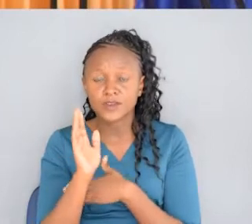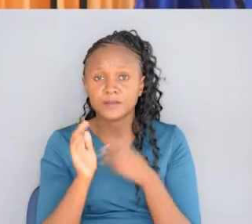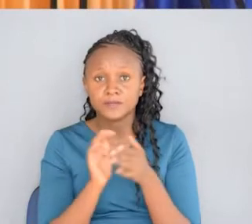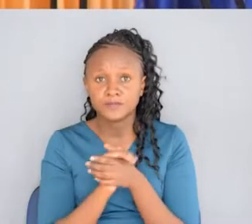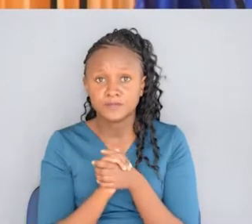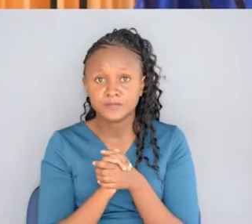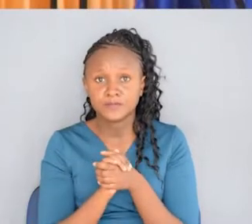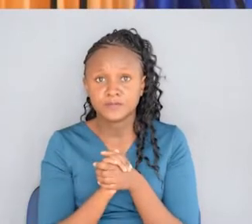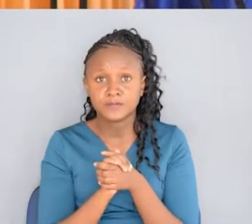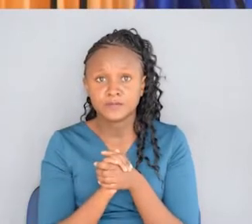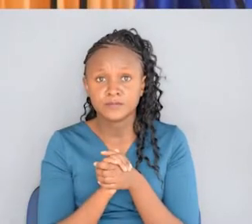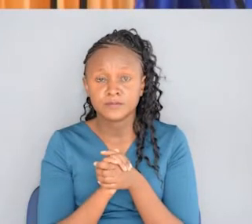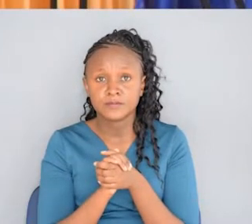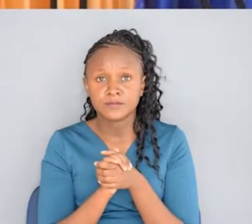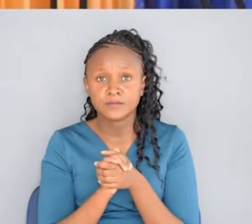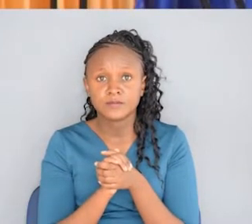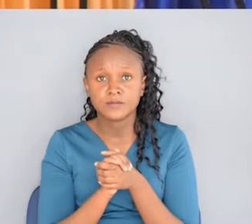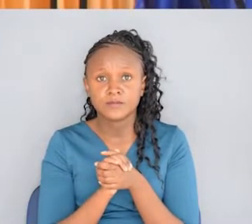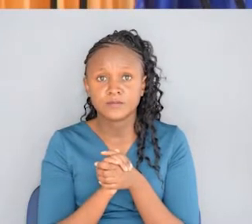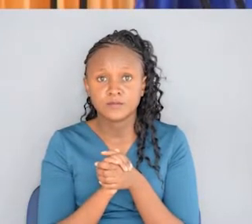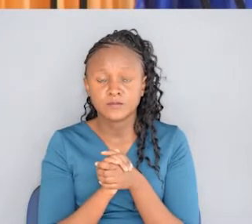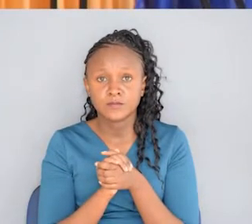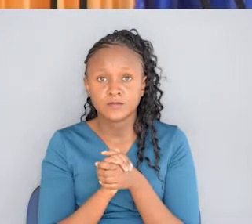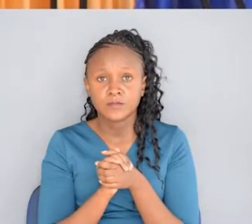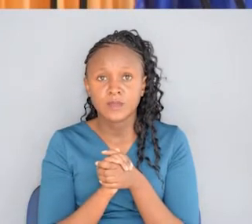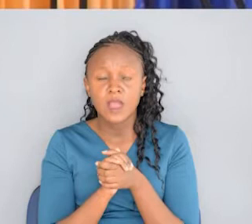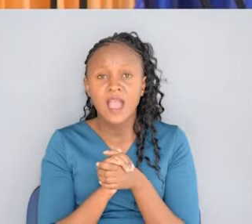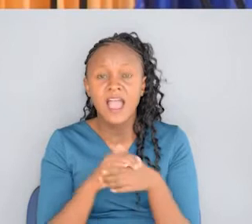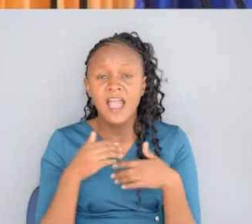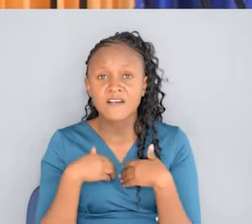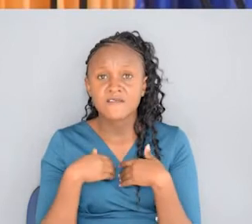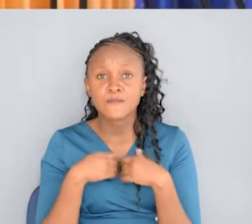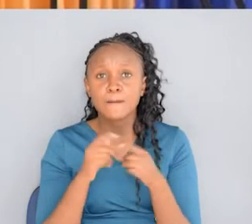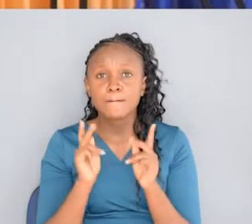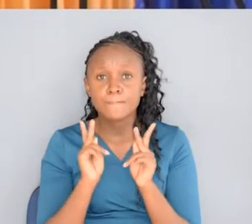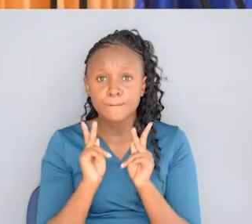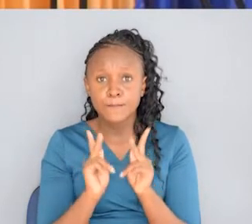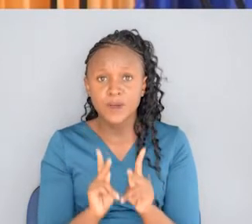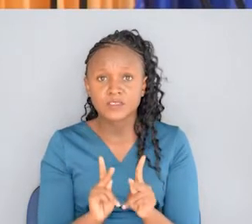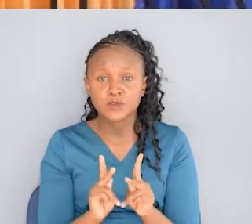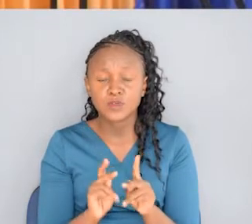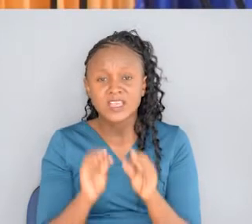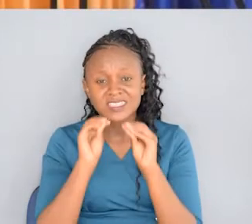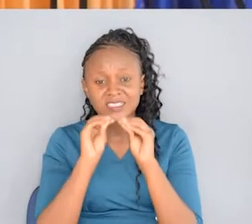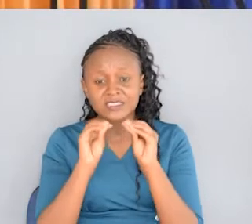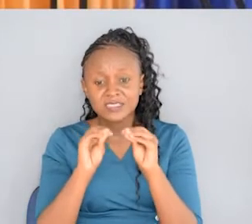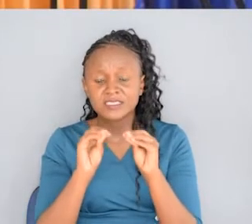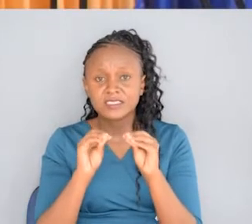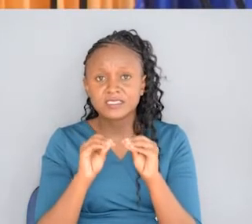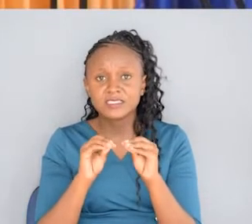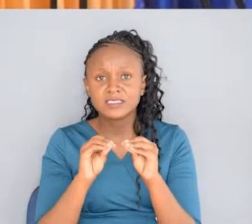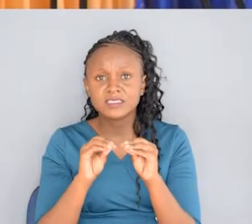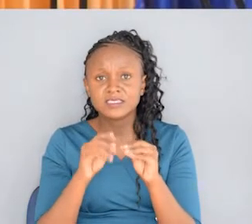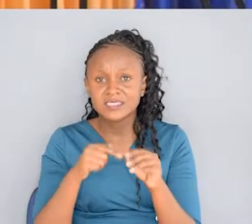his, the one who used to shave him, alikuwa naitwa Peter, alimuuliza, teach me how to pray. And he has written a